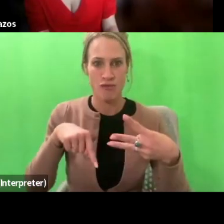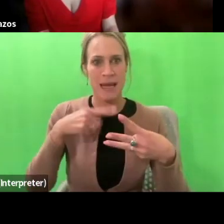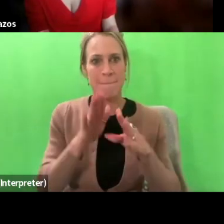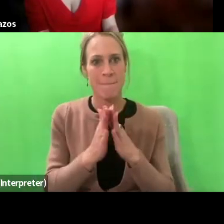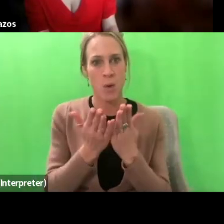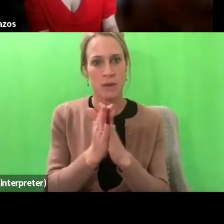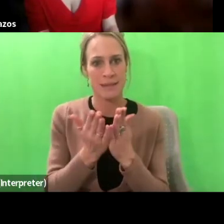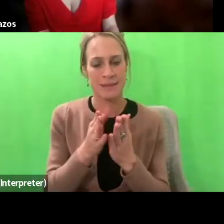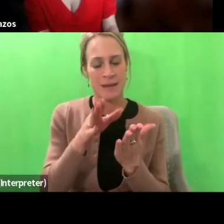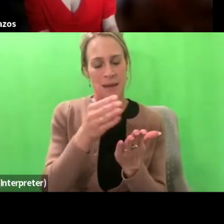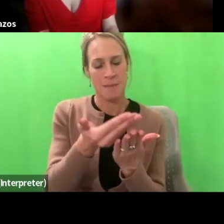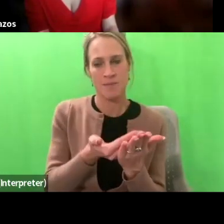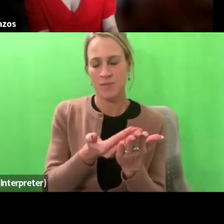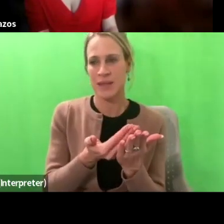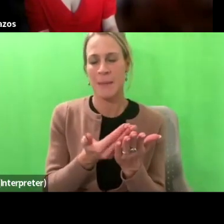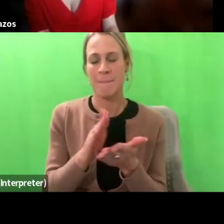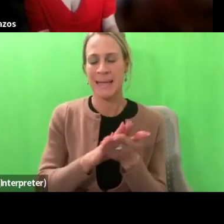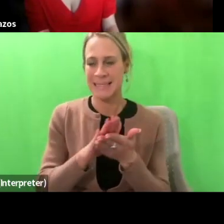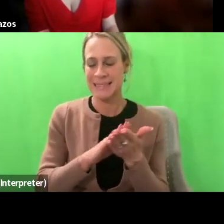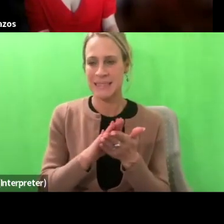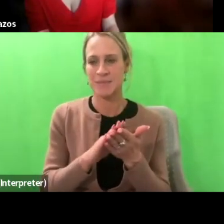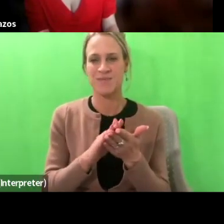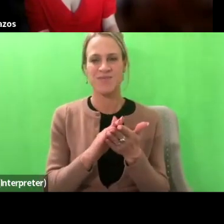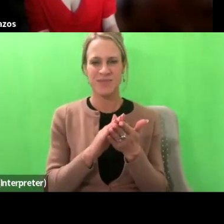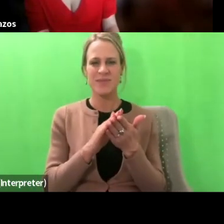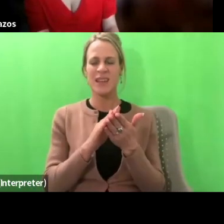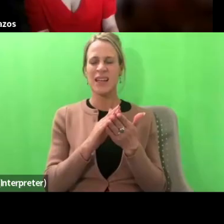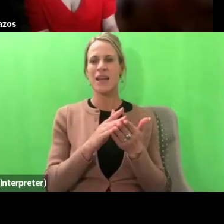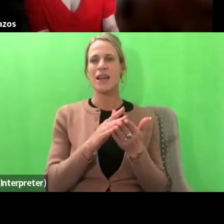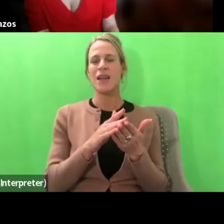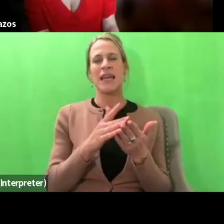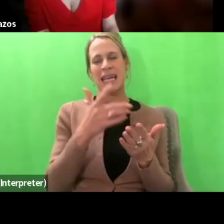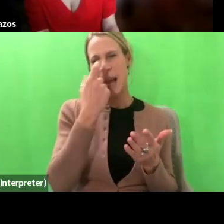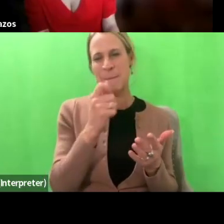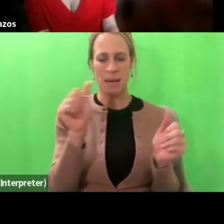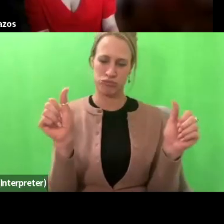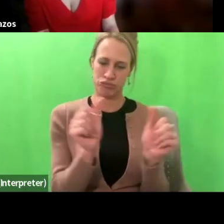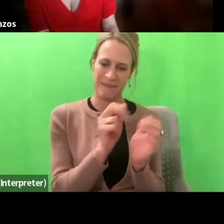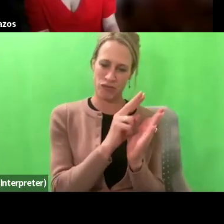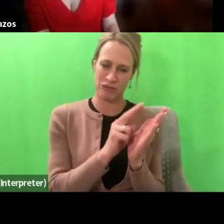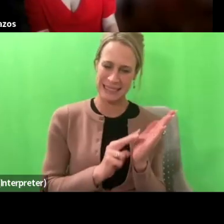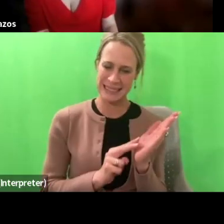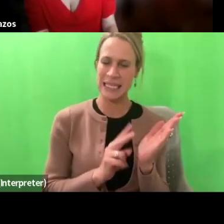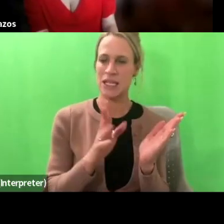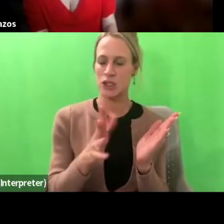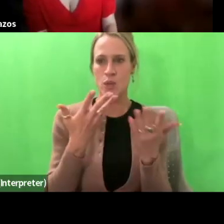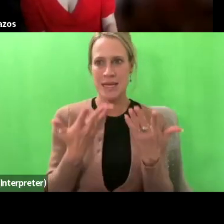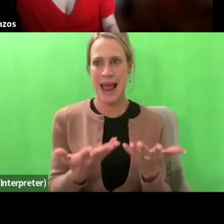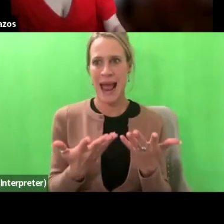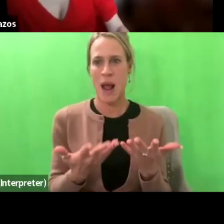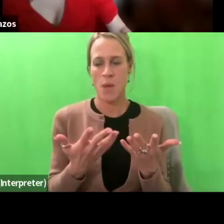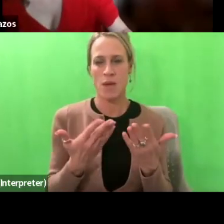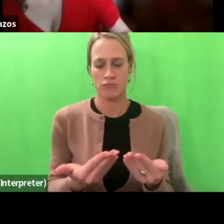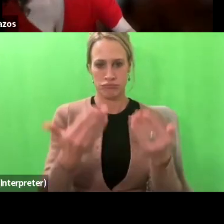back on, because usually as a translator, you have a very granular, very close reading of a text. And so it allowed me to have a distance to